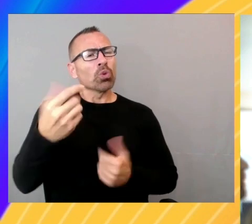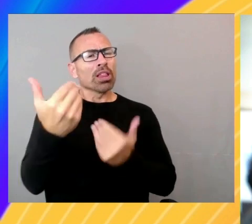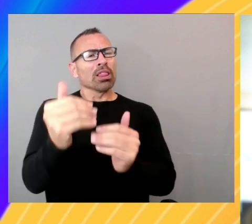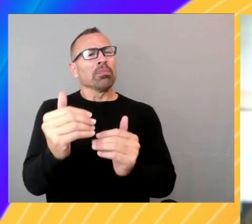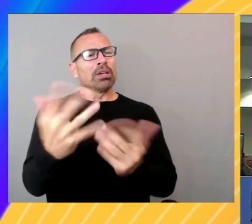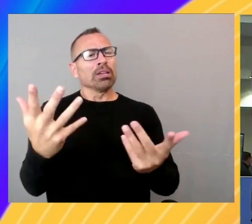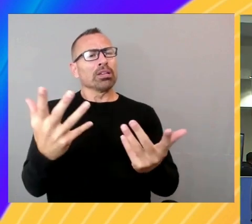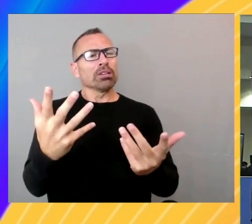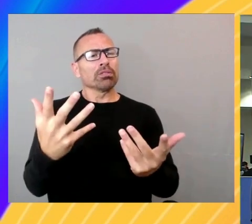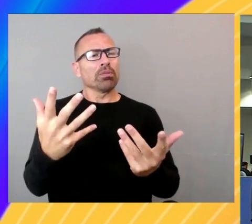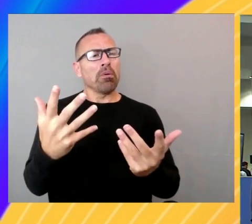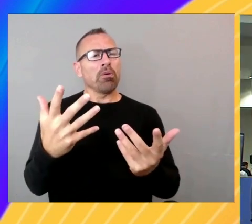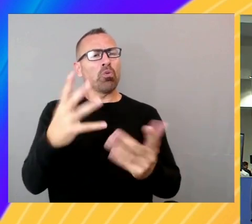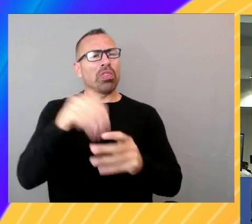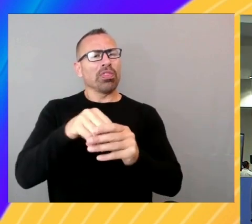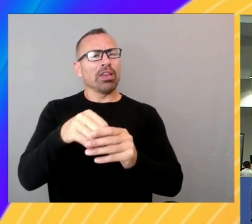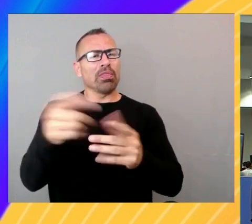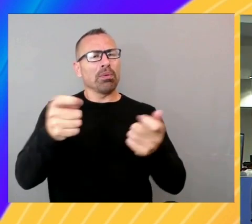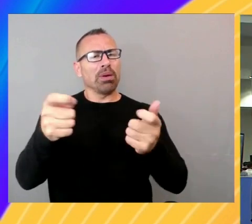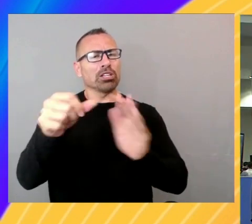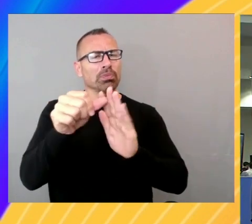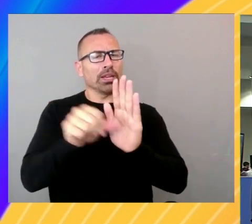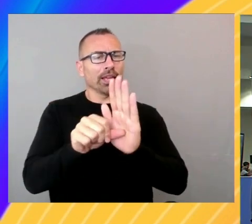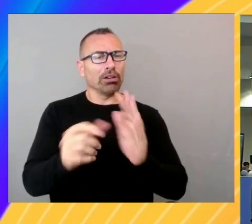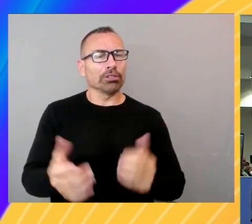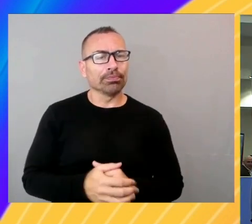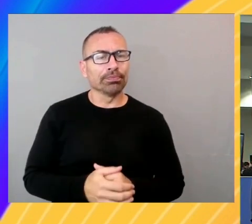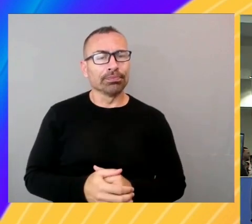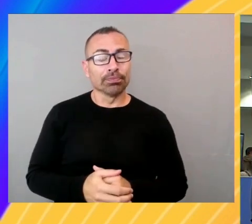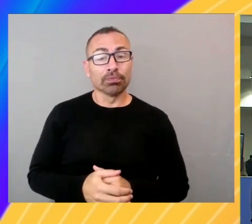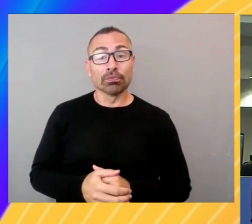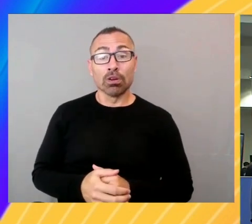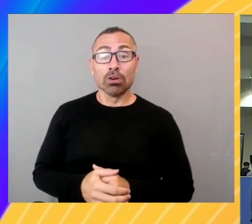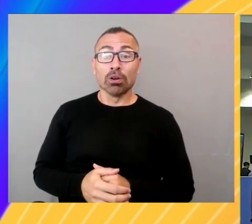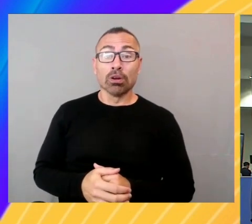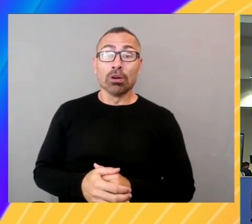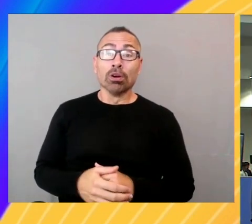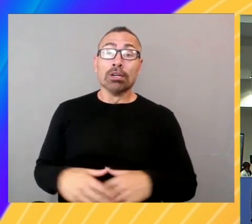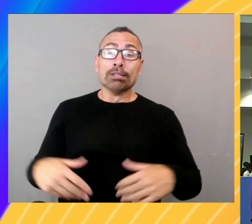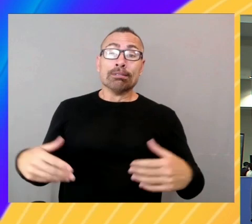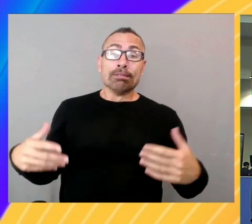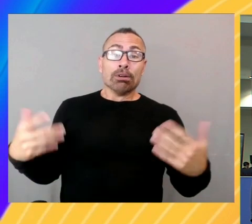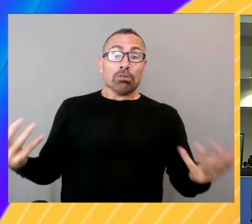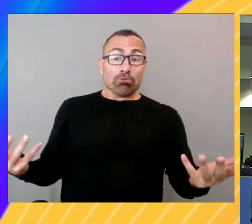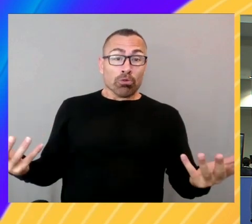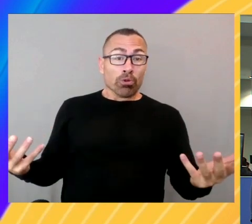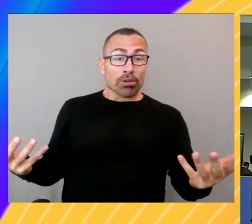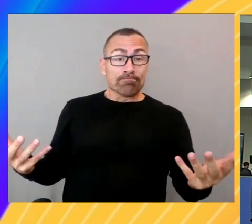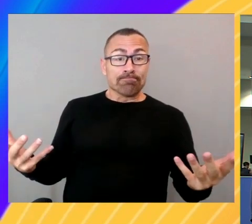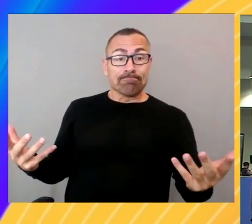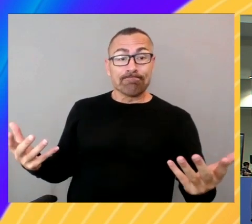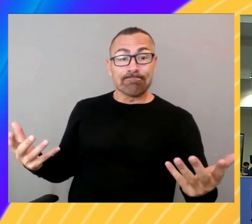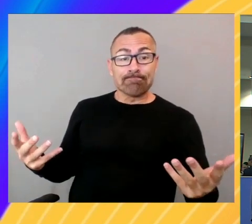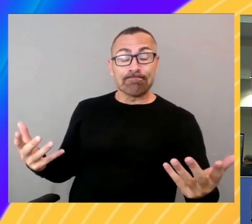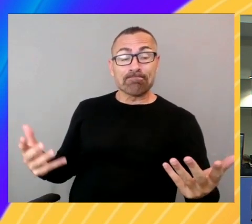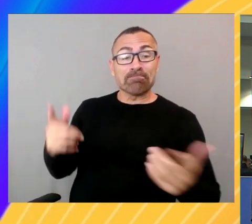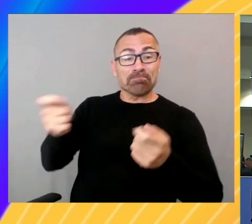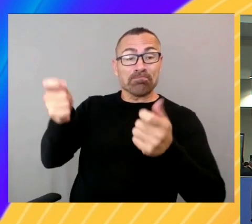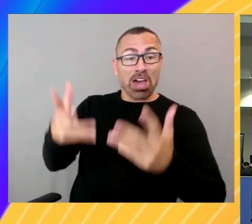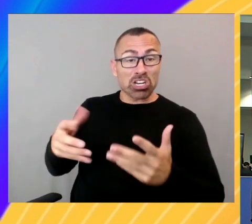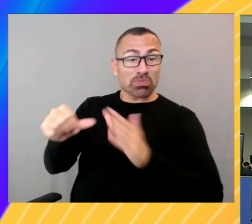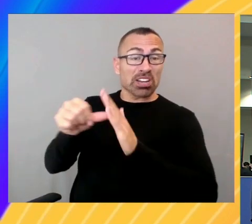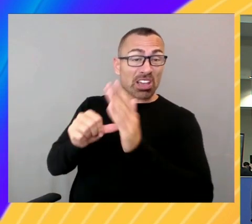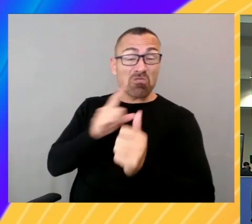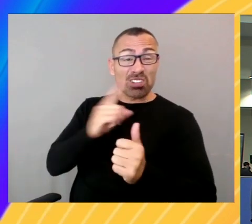So think of this, within the management account, that's the one that really has the control over the organization. It's the one that you really want